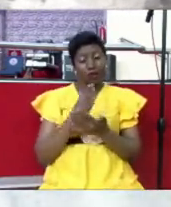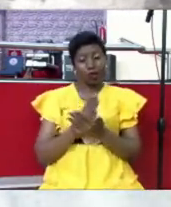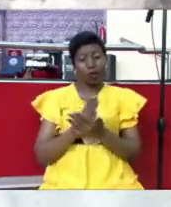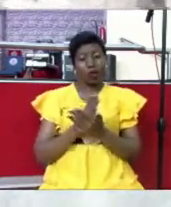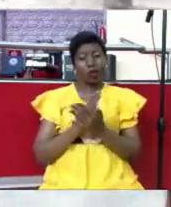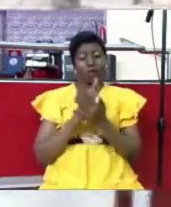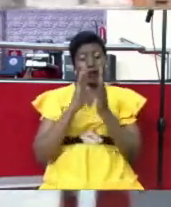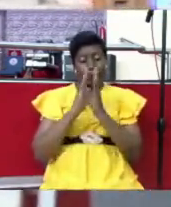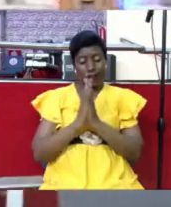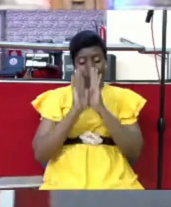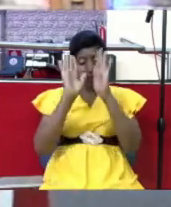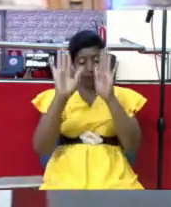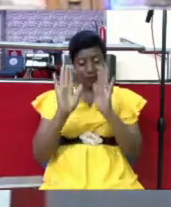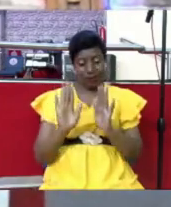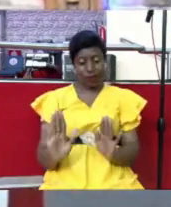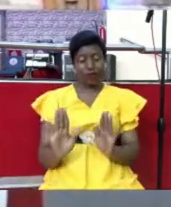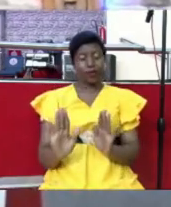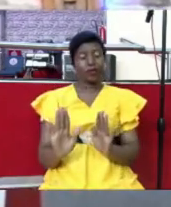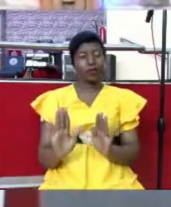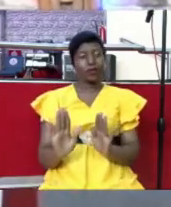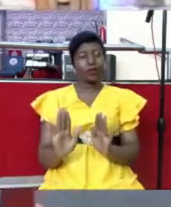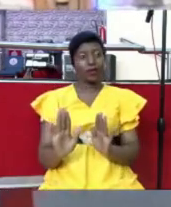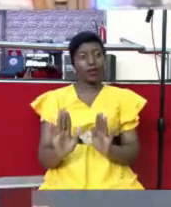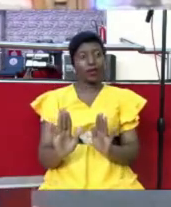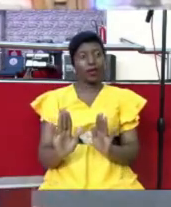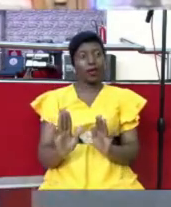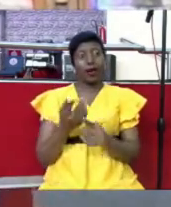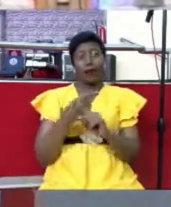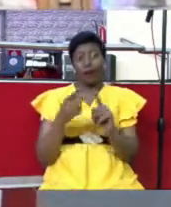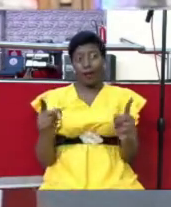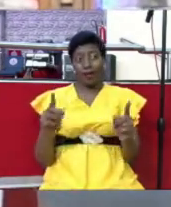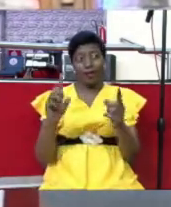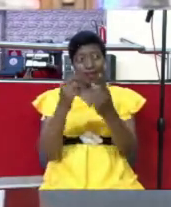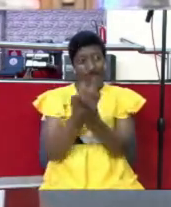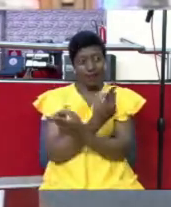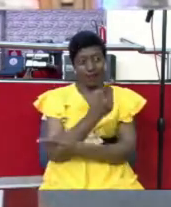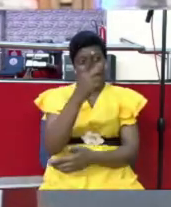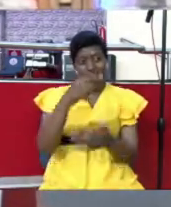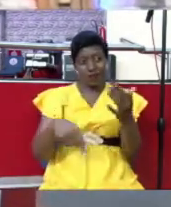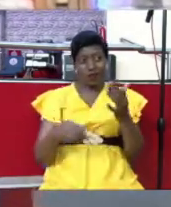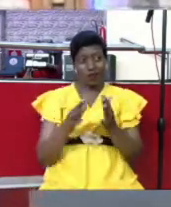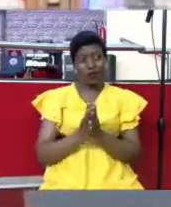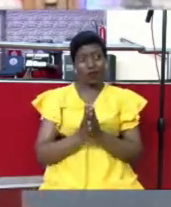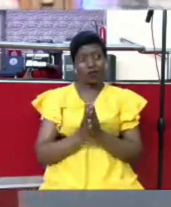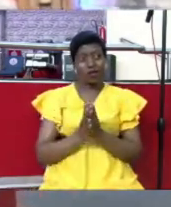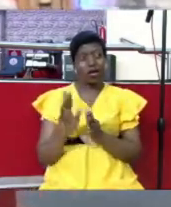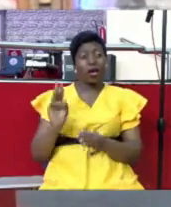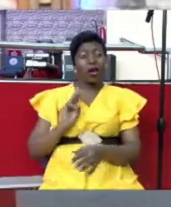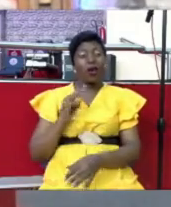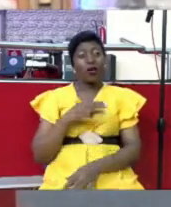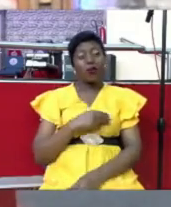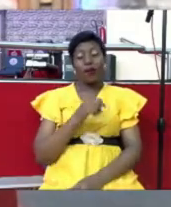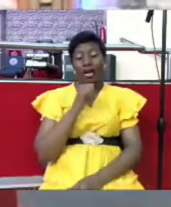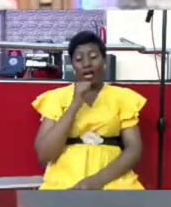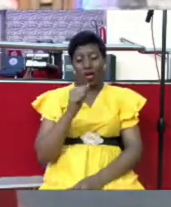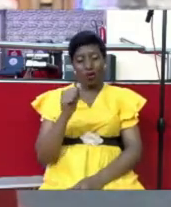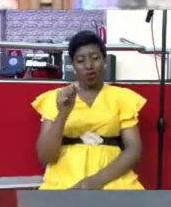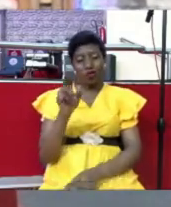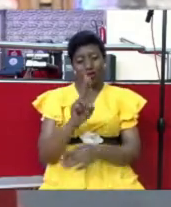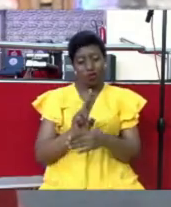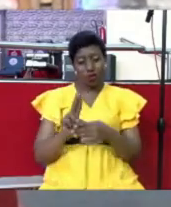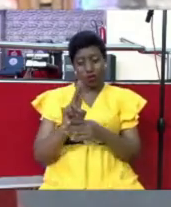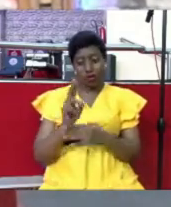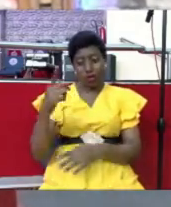tusiombe, napenda maombi, mimi ni muombezi ama muombaji. The difference is that we are not using the right